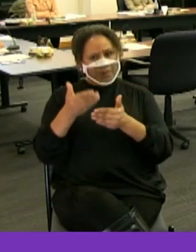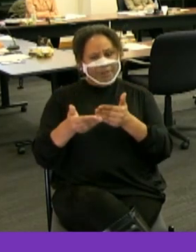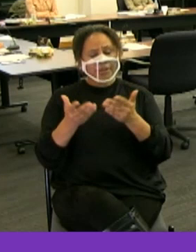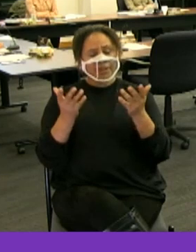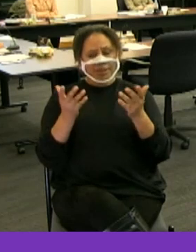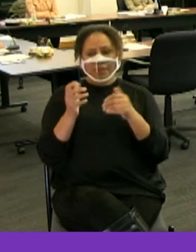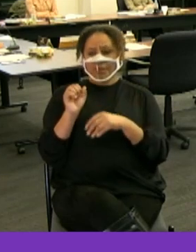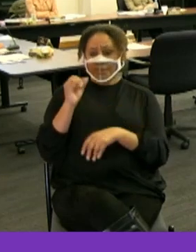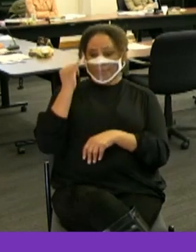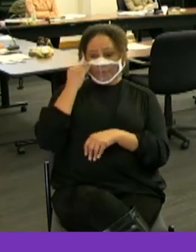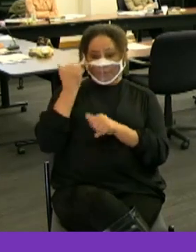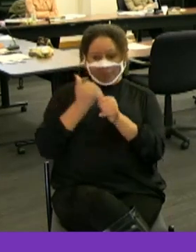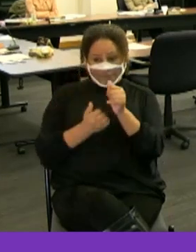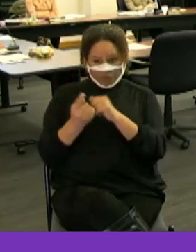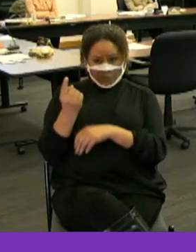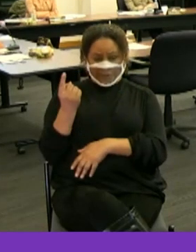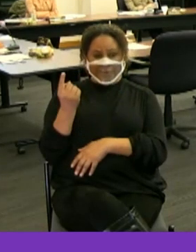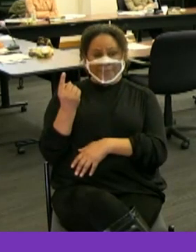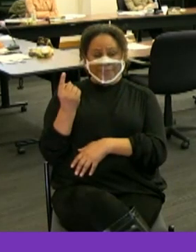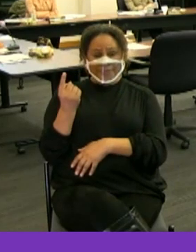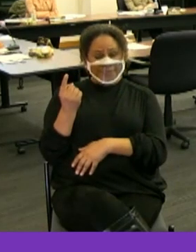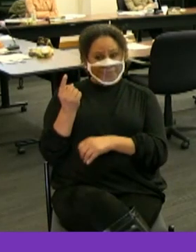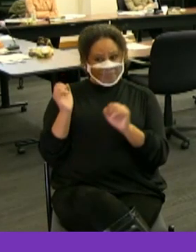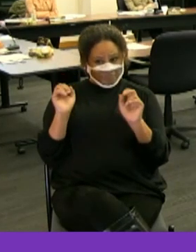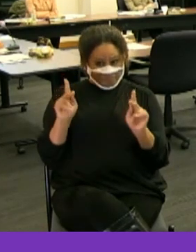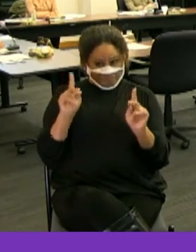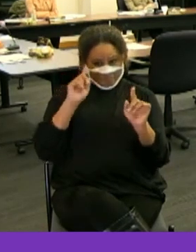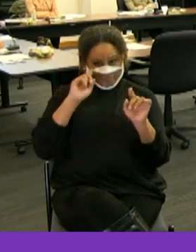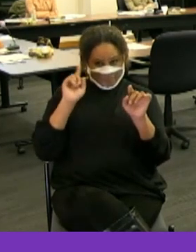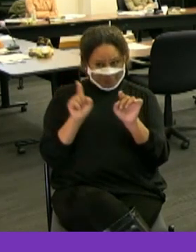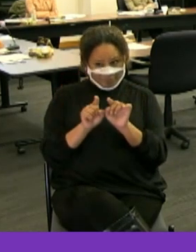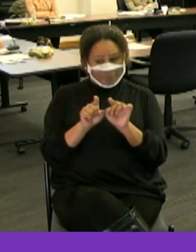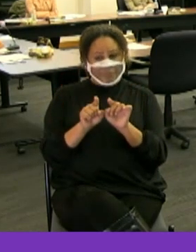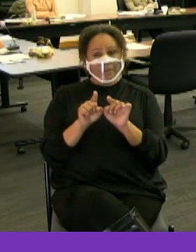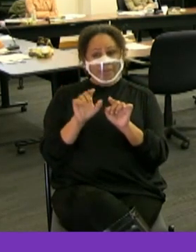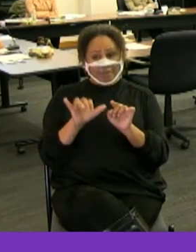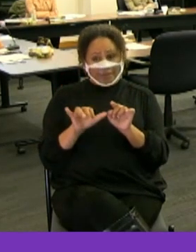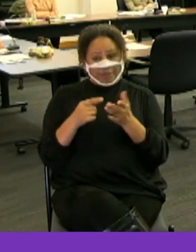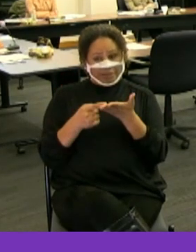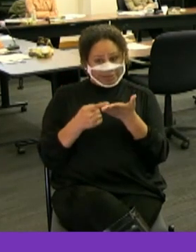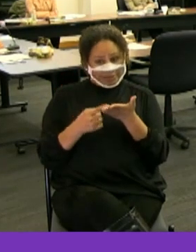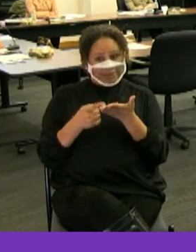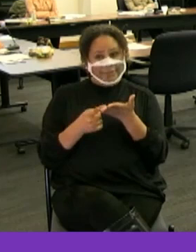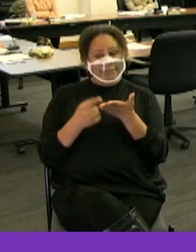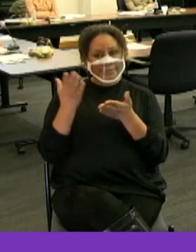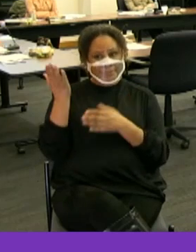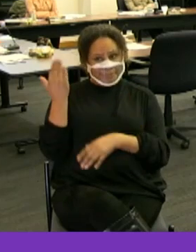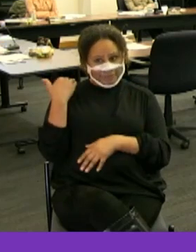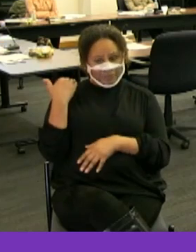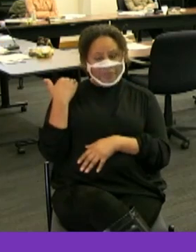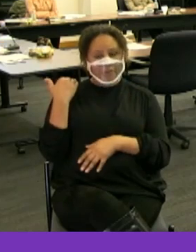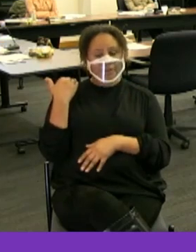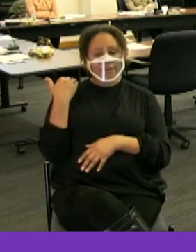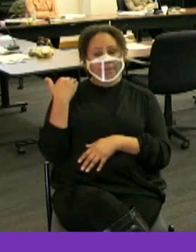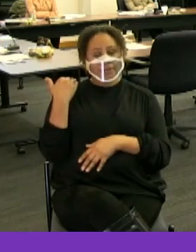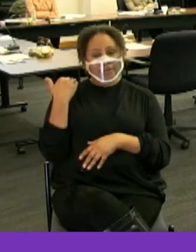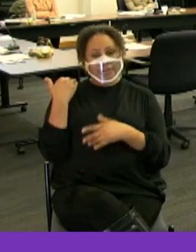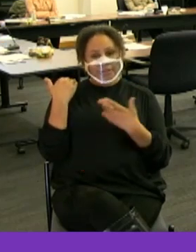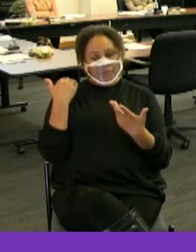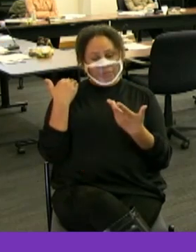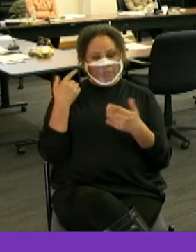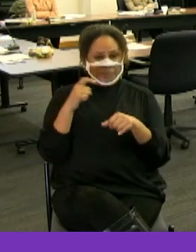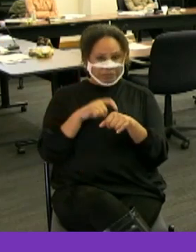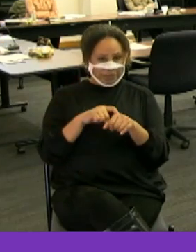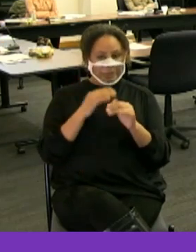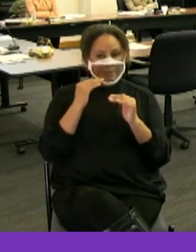if everyone is okay with that, that's what we were discussing, is to kind of put some